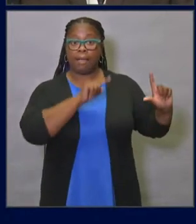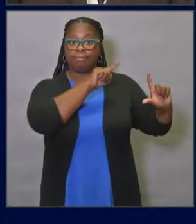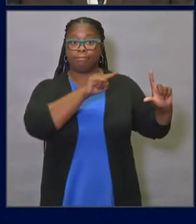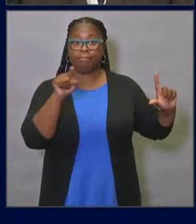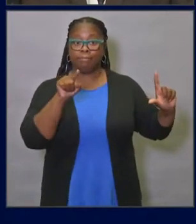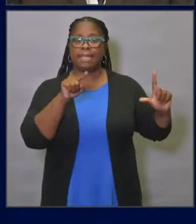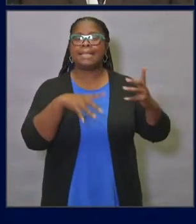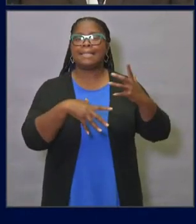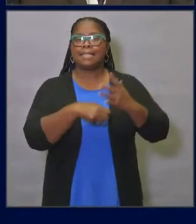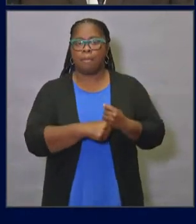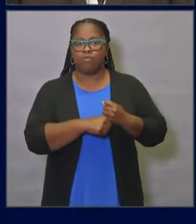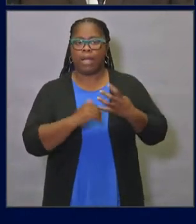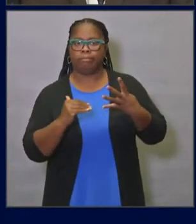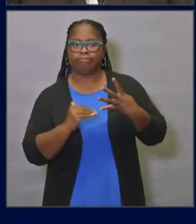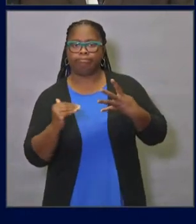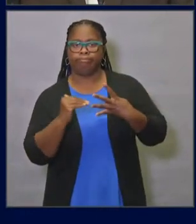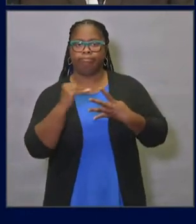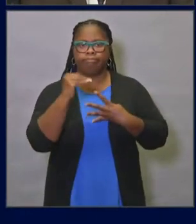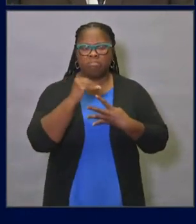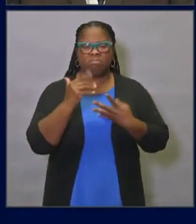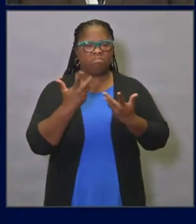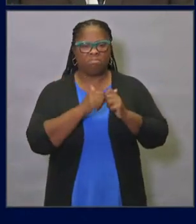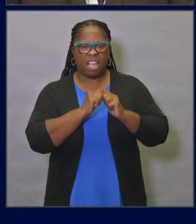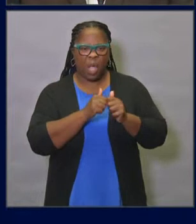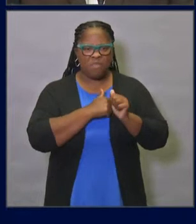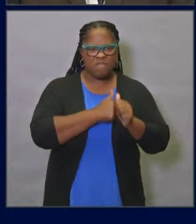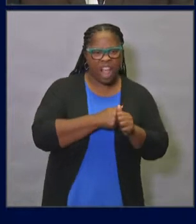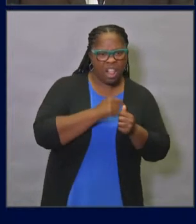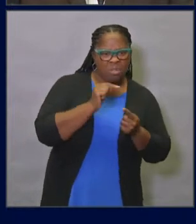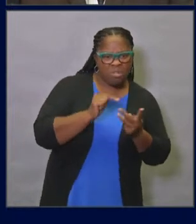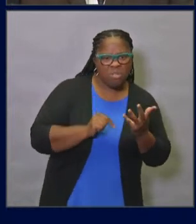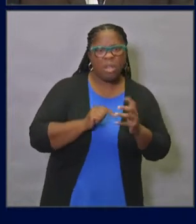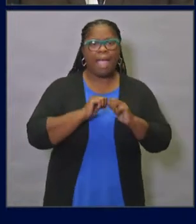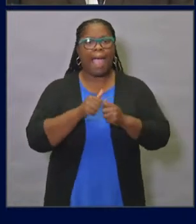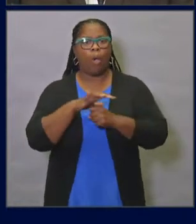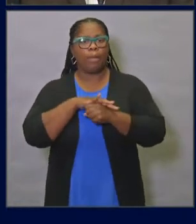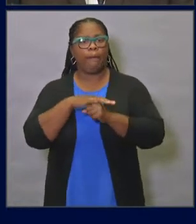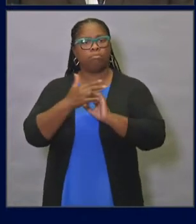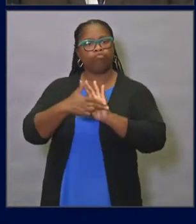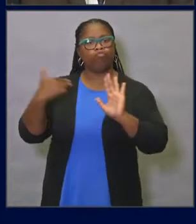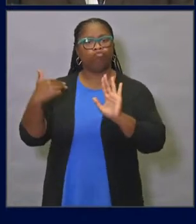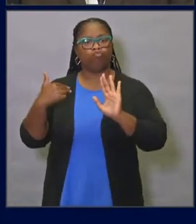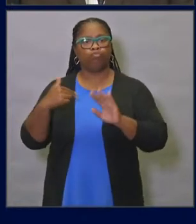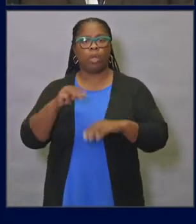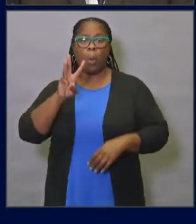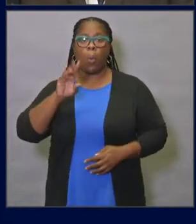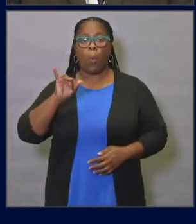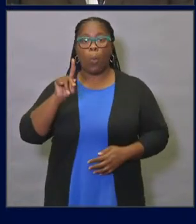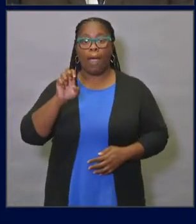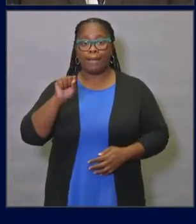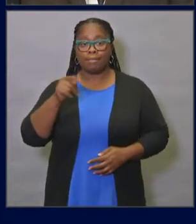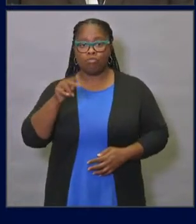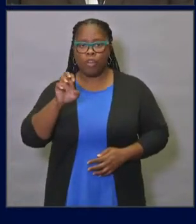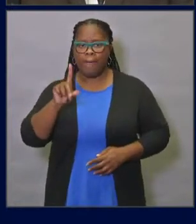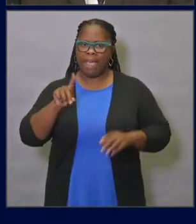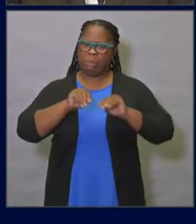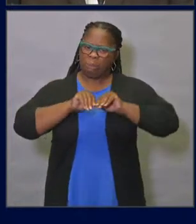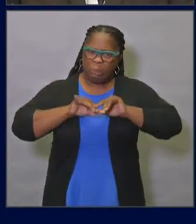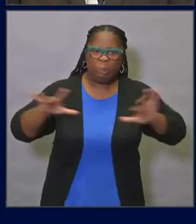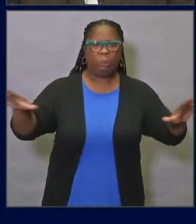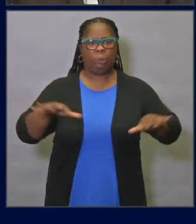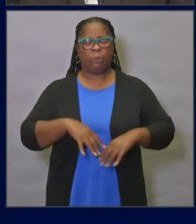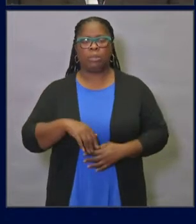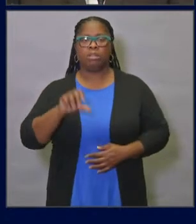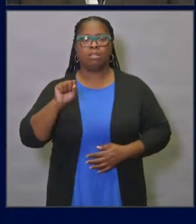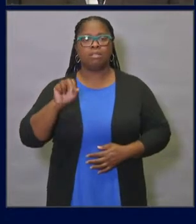of the state's tiers, the indicators they are tracking, and how counties are being classified as having either widespread, substantial, moderate,